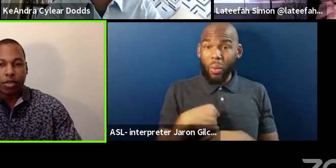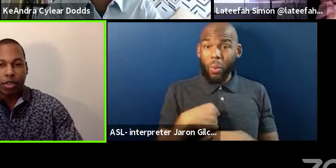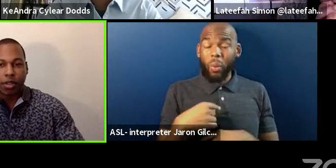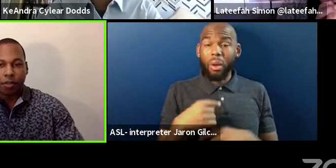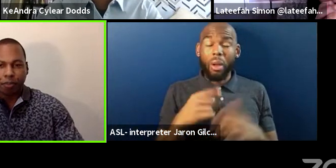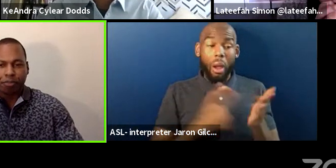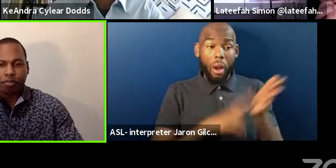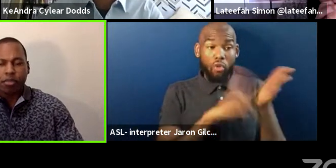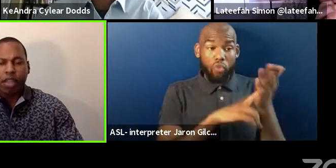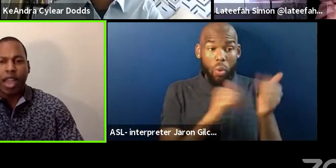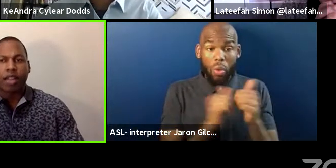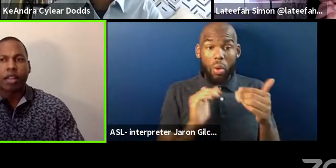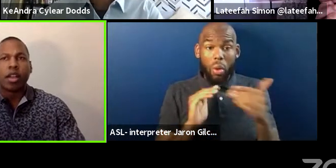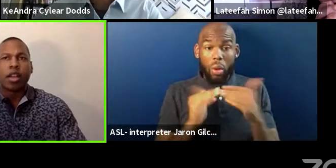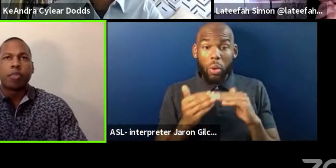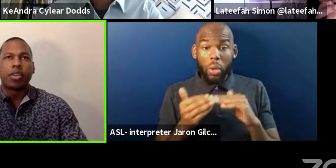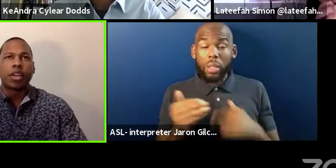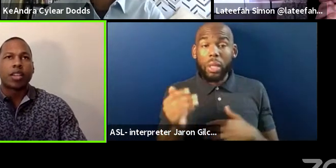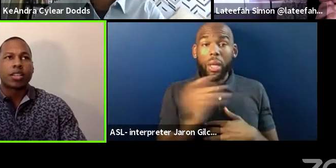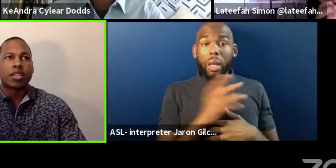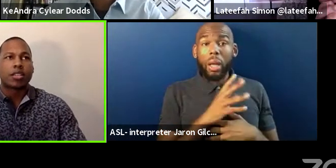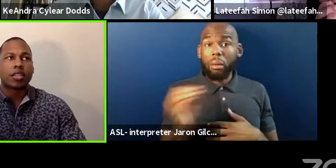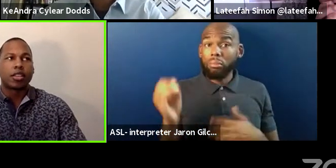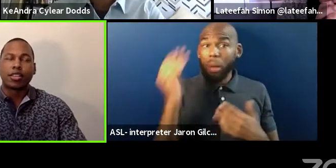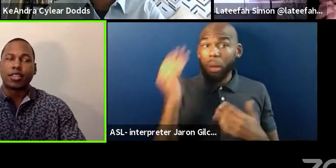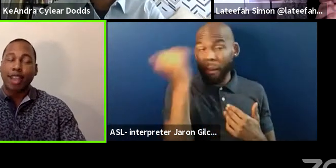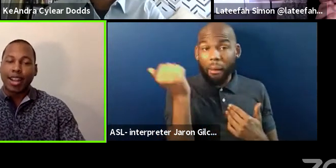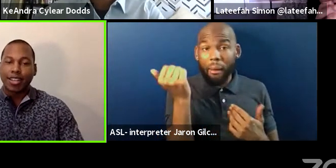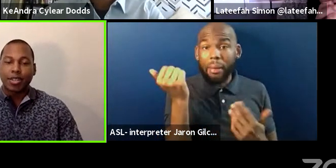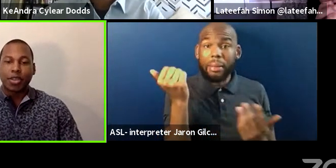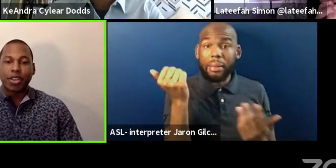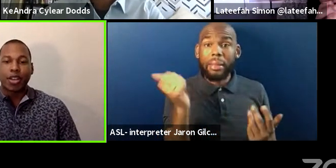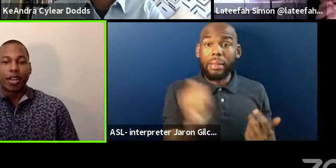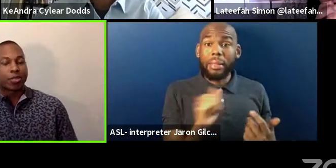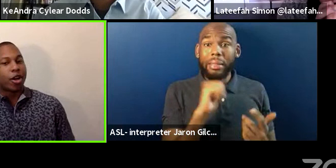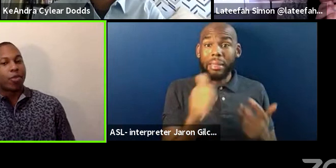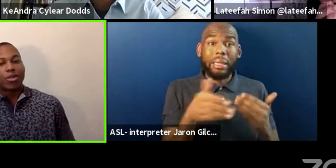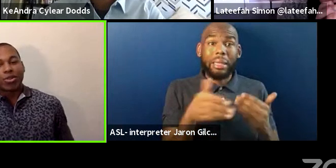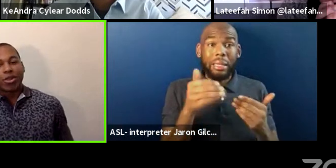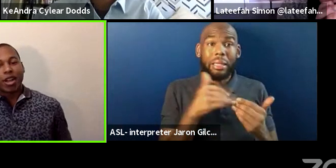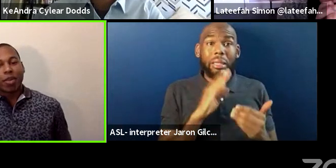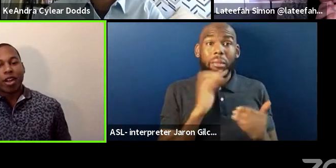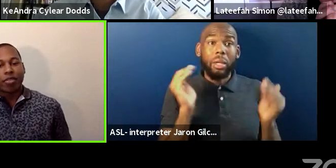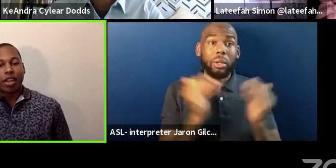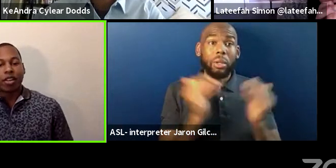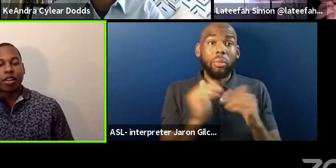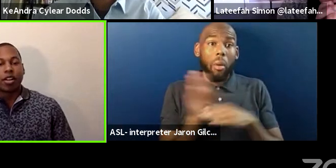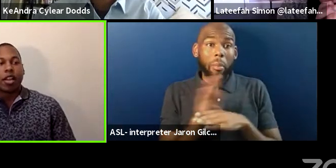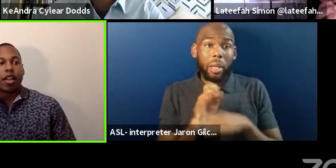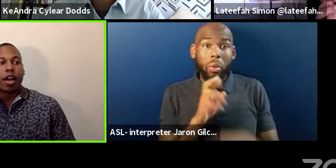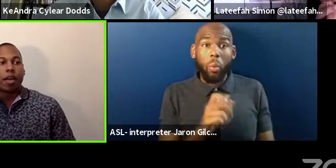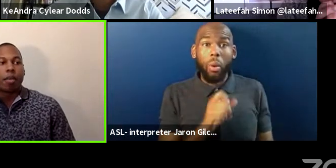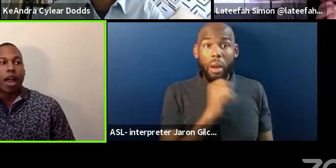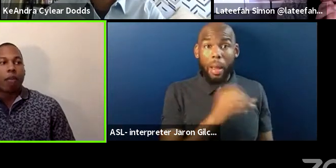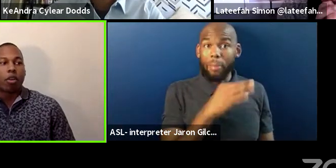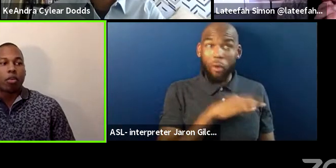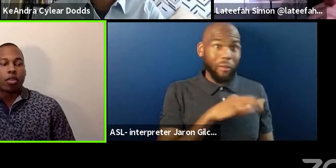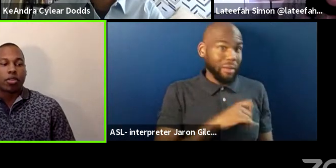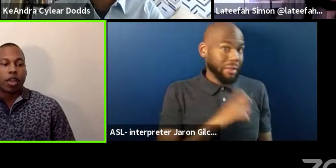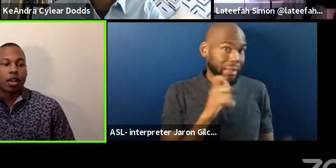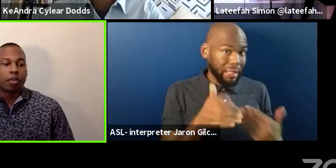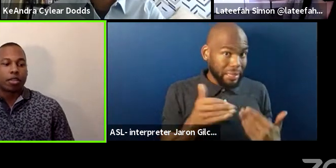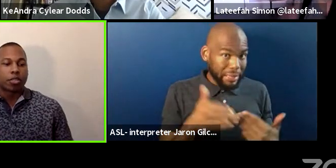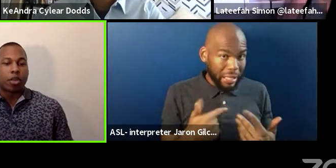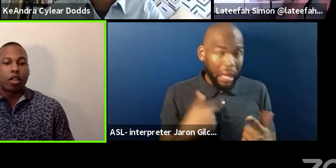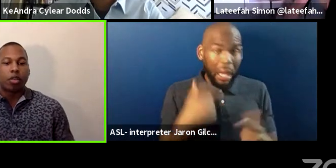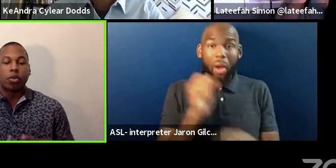contract with community. And because it's not easy to be a small business or a nonprofit out here, I work